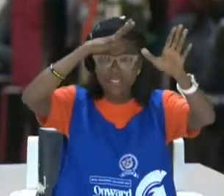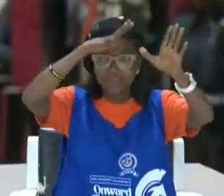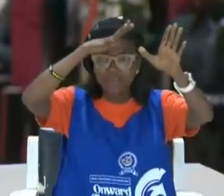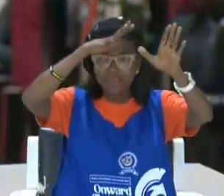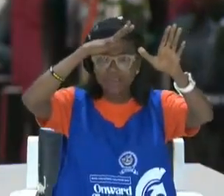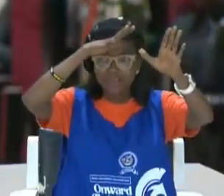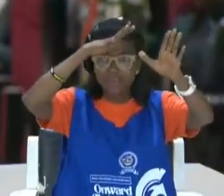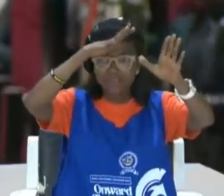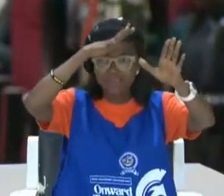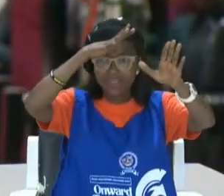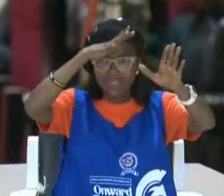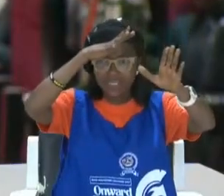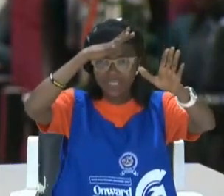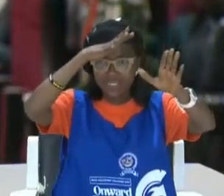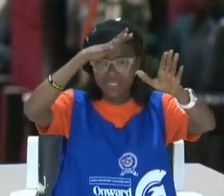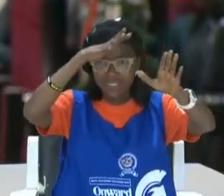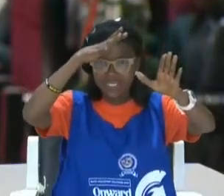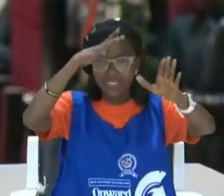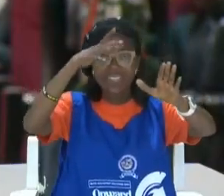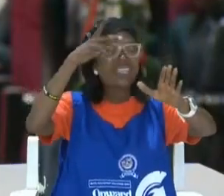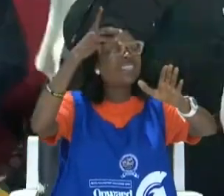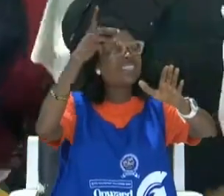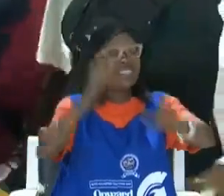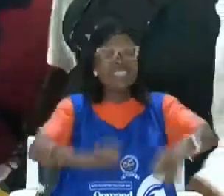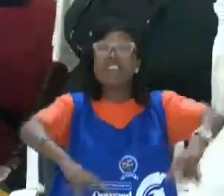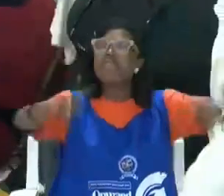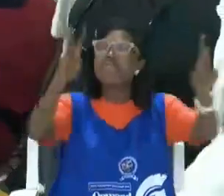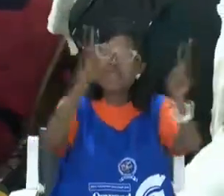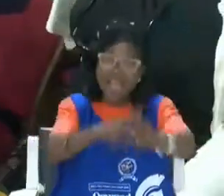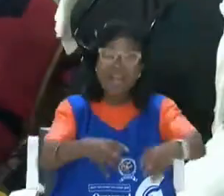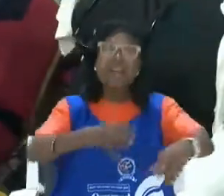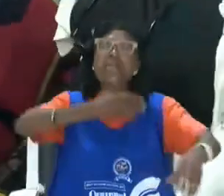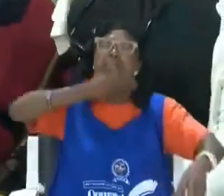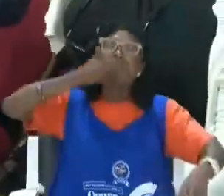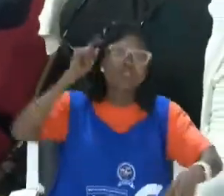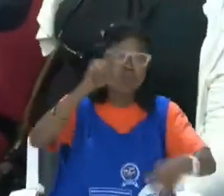the very best you can ever give,